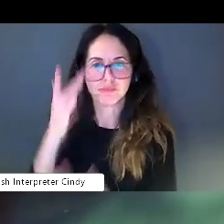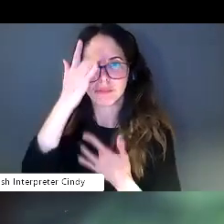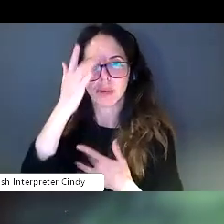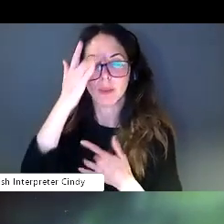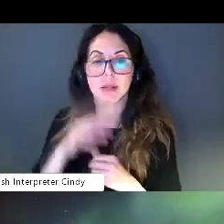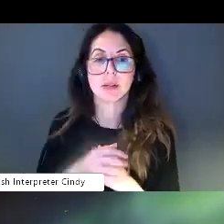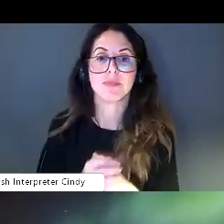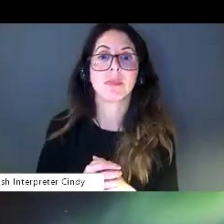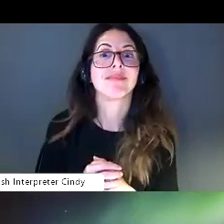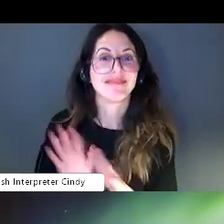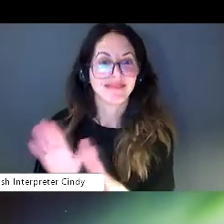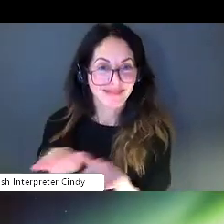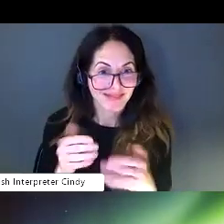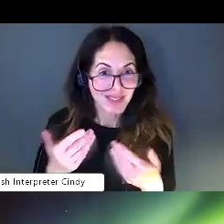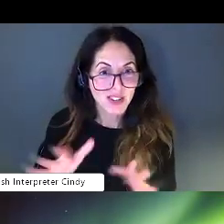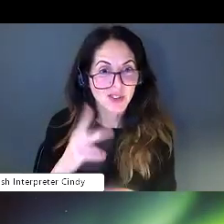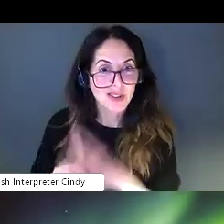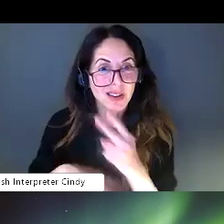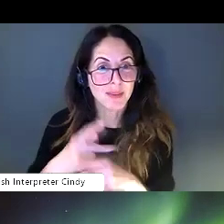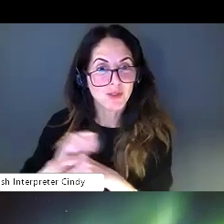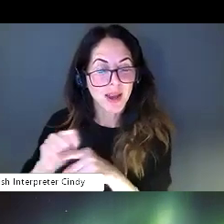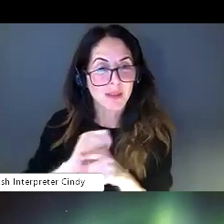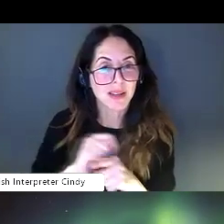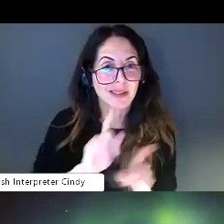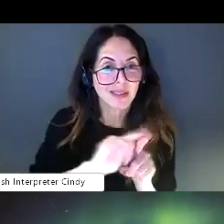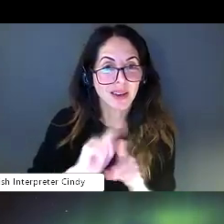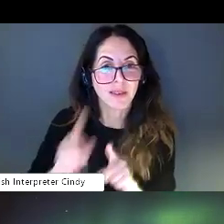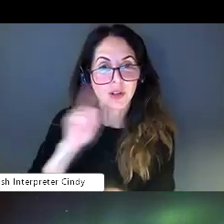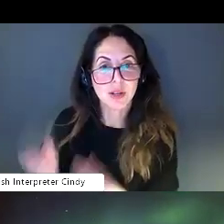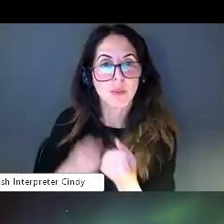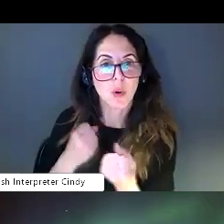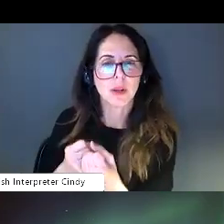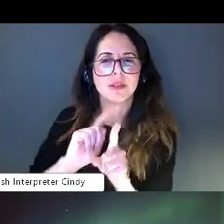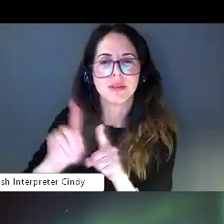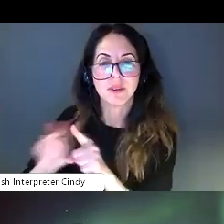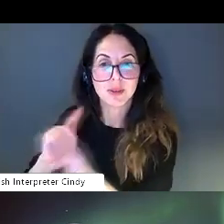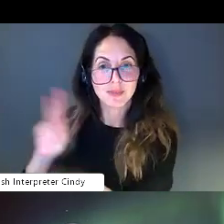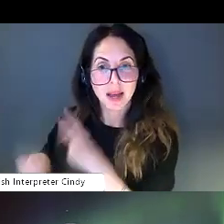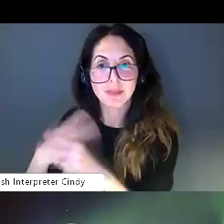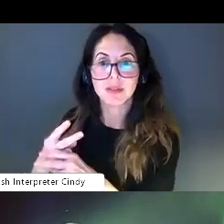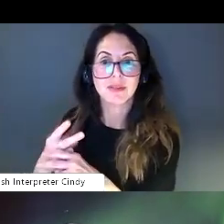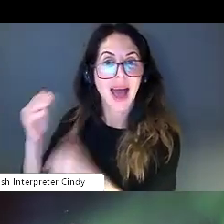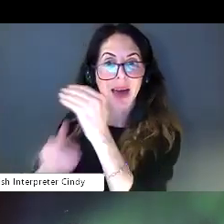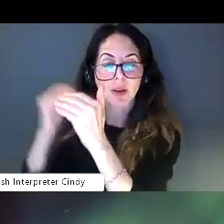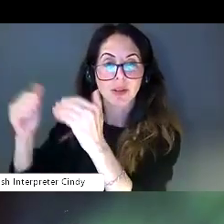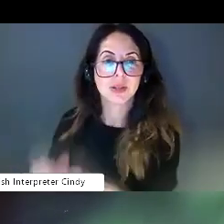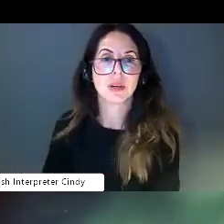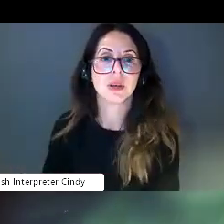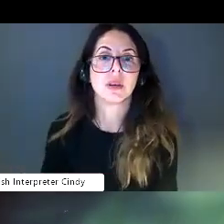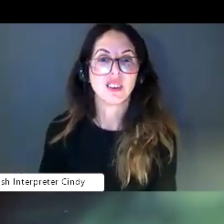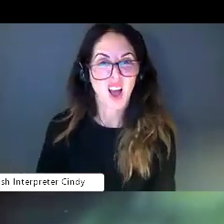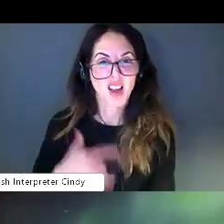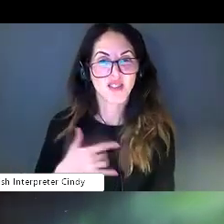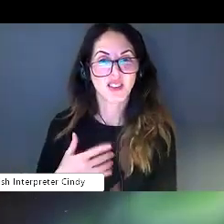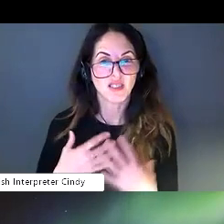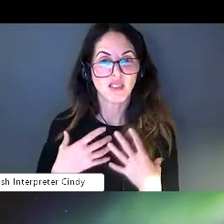whether or not they've received different types of trainings for supporting different older adult populations and their mean confidence in their training